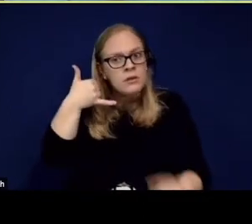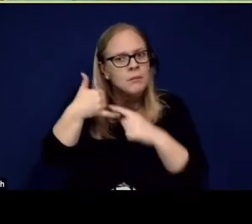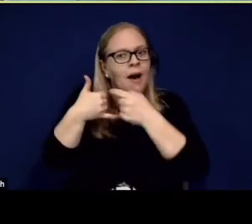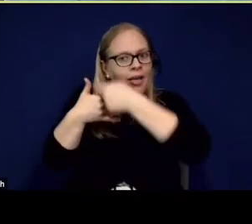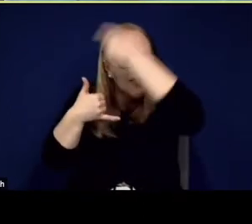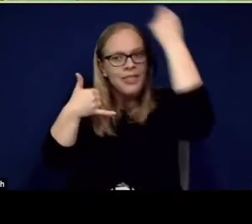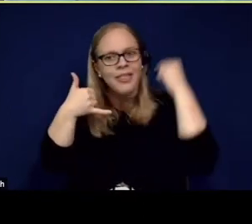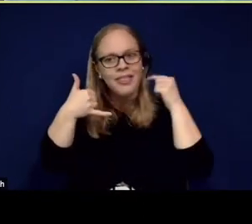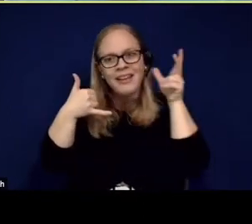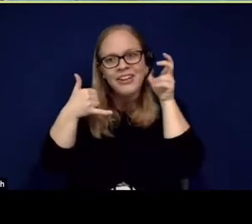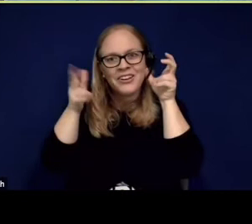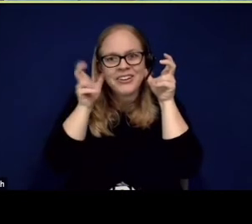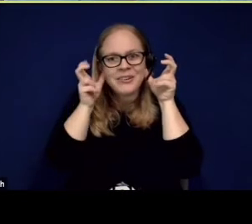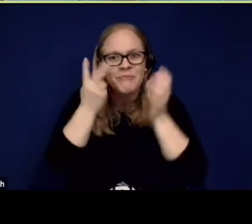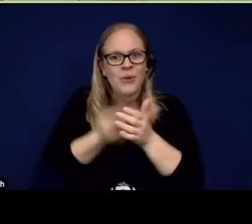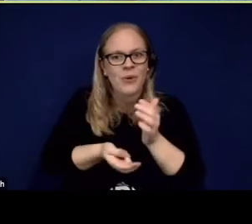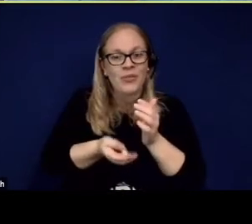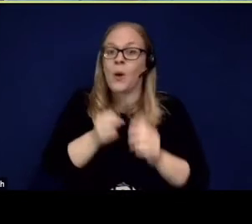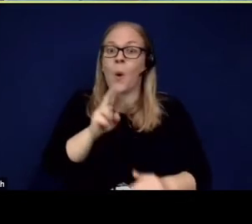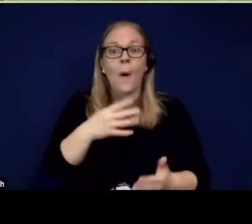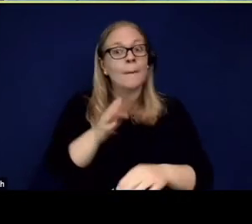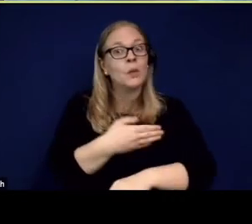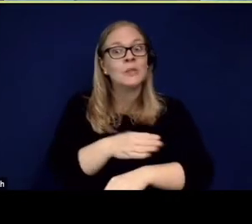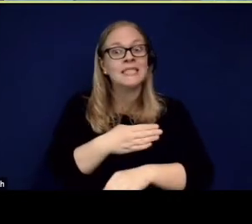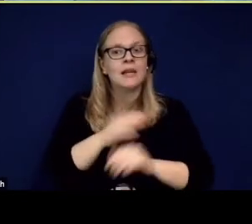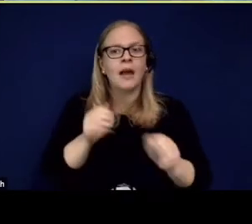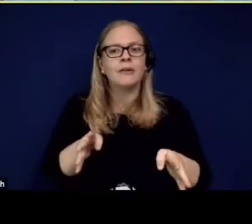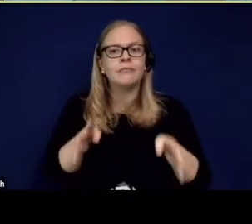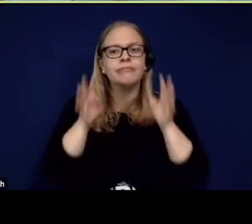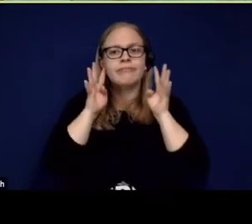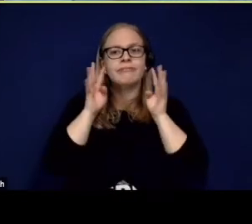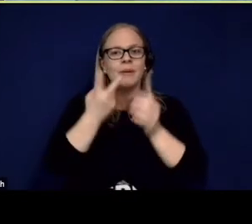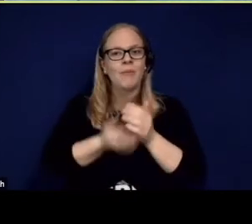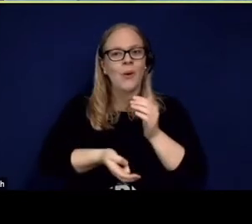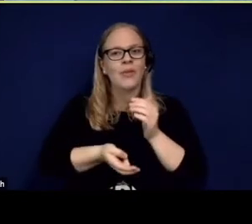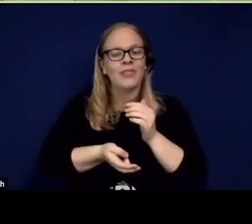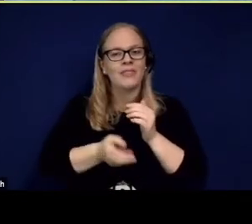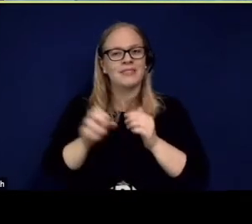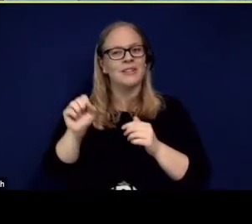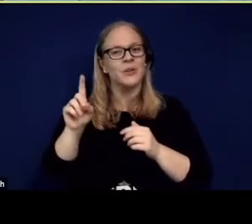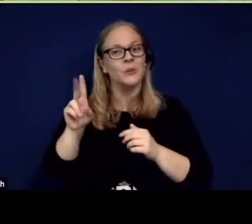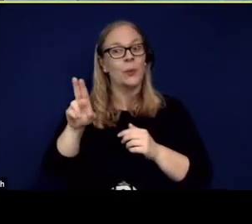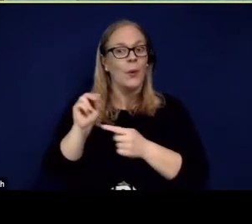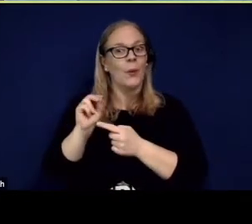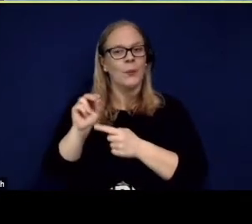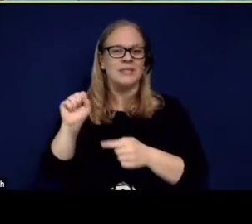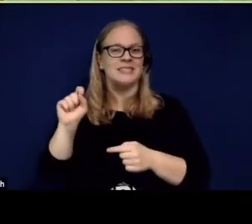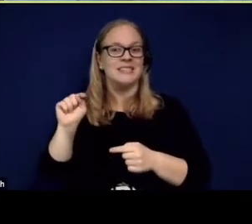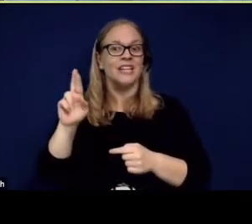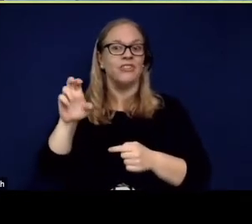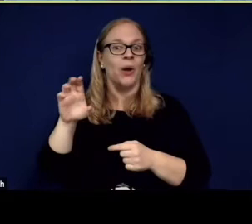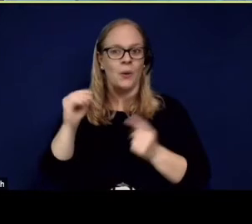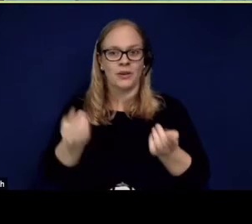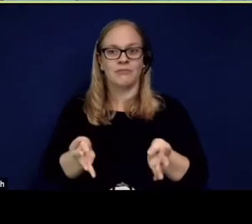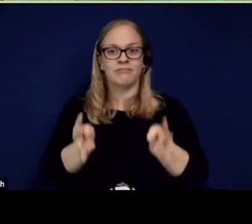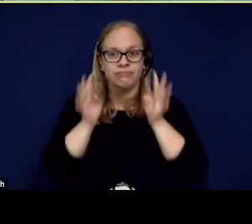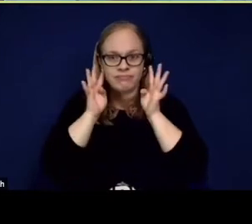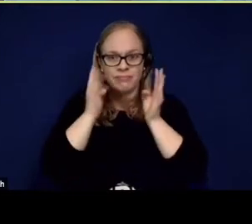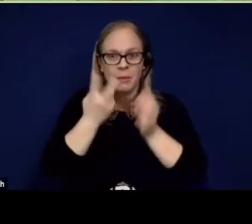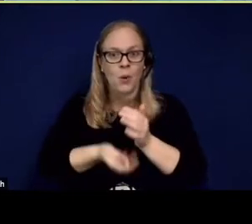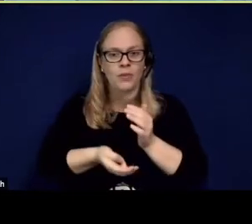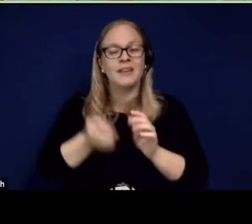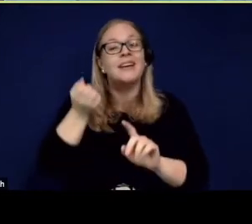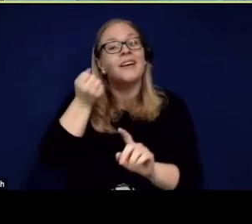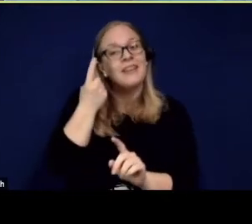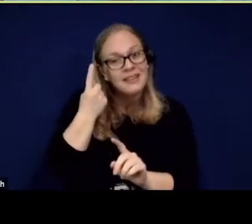you could stream music in stereo to both hearing aids. The problem with near field magnetic induction is that